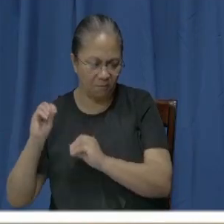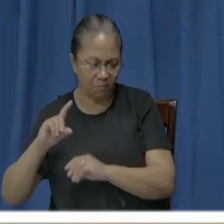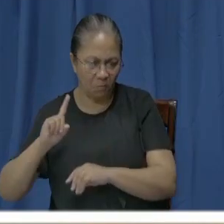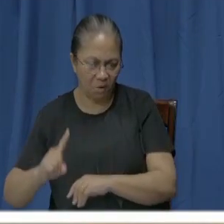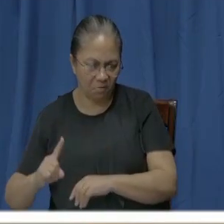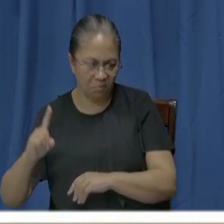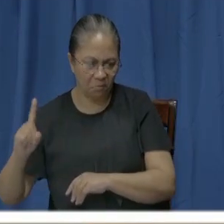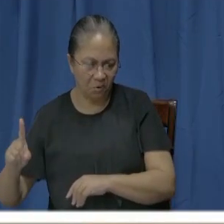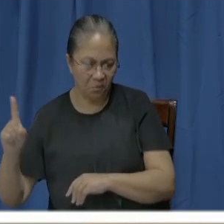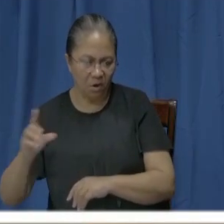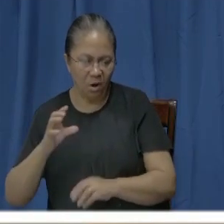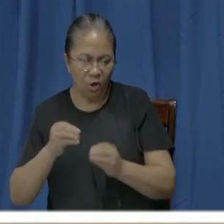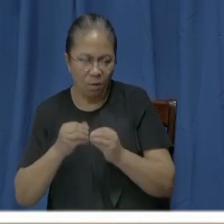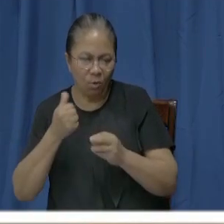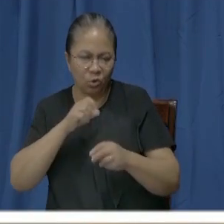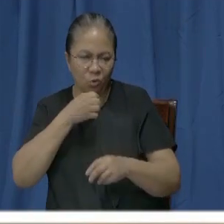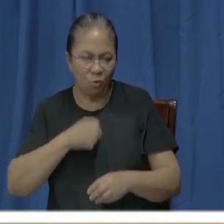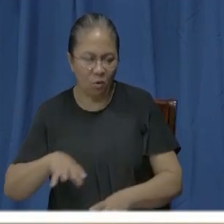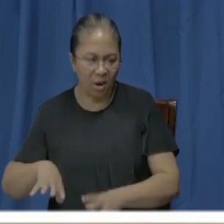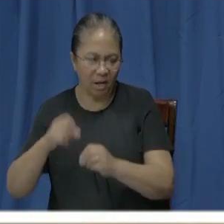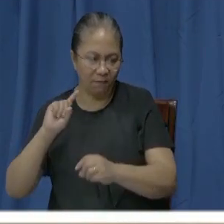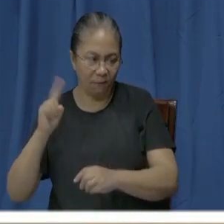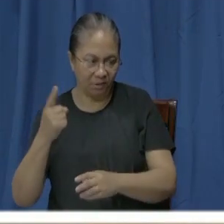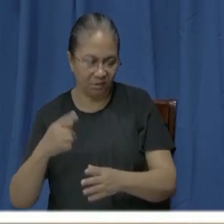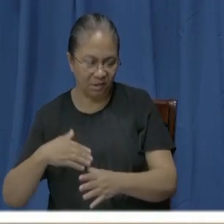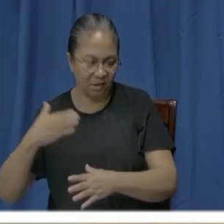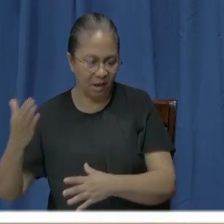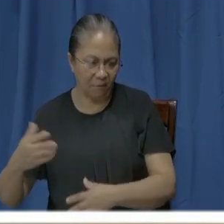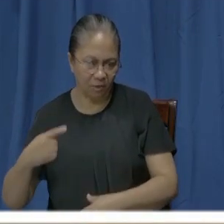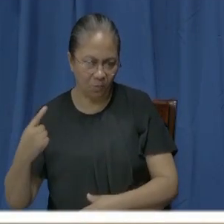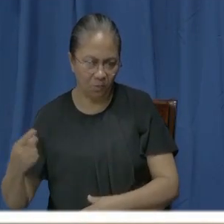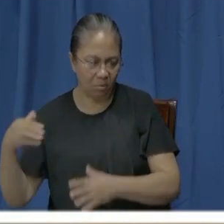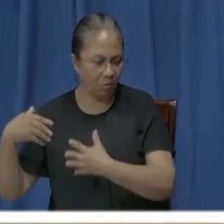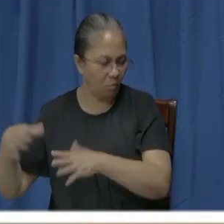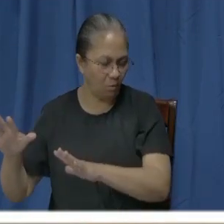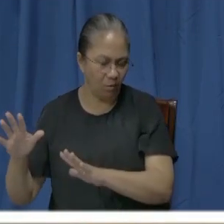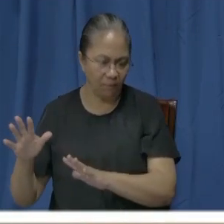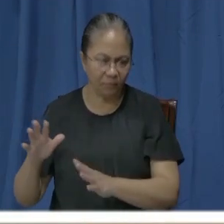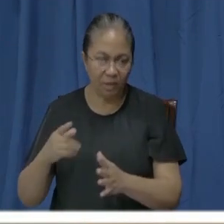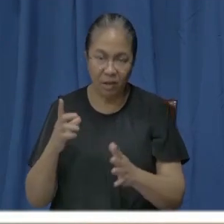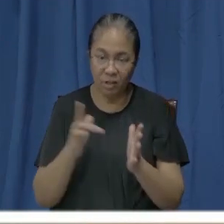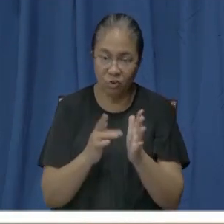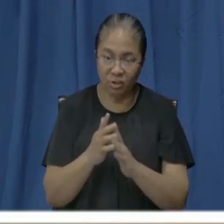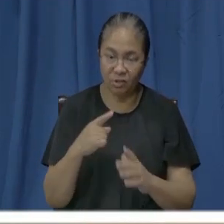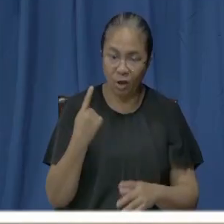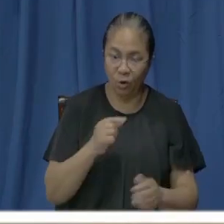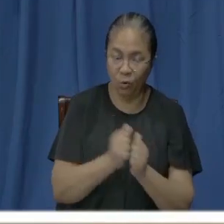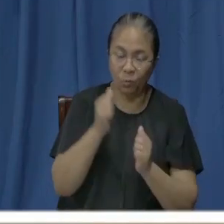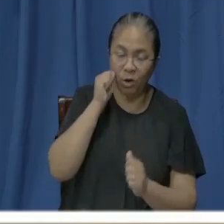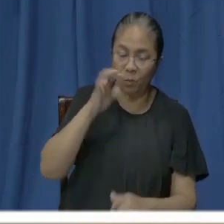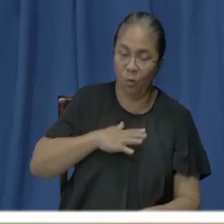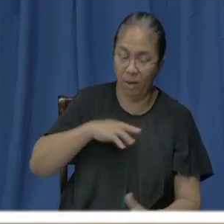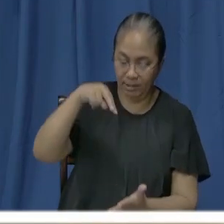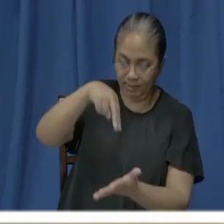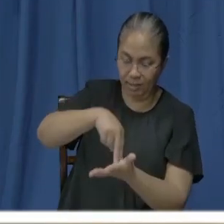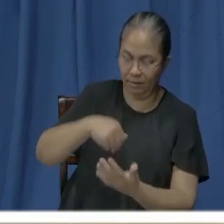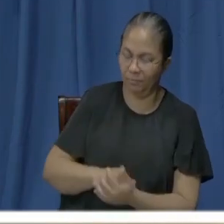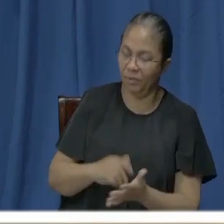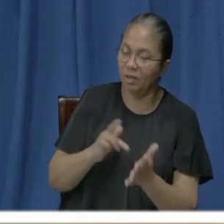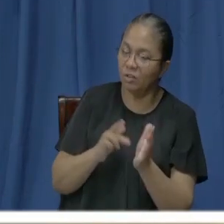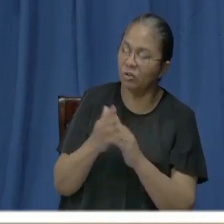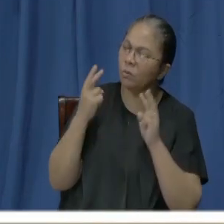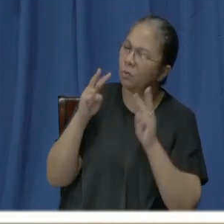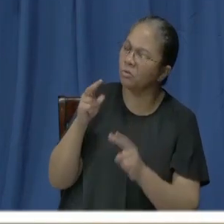the eldest, until Jesus was left alone with the woman, who remained standing there. He looked up and said,